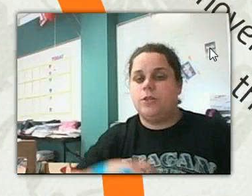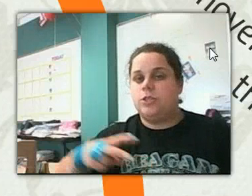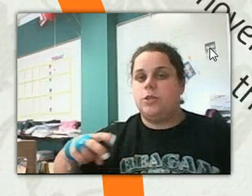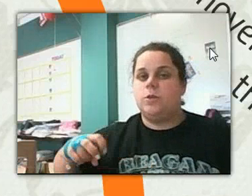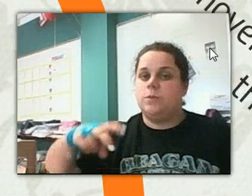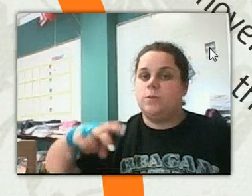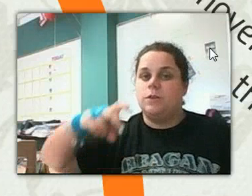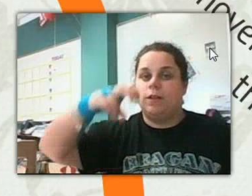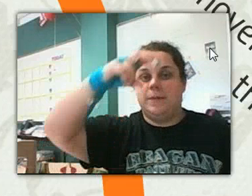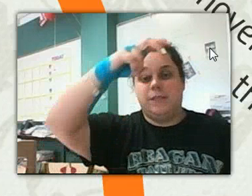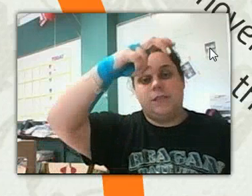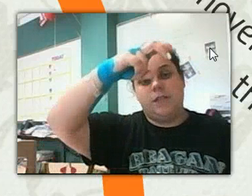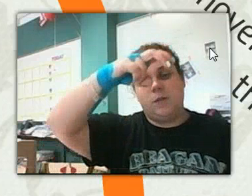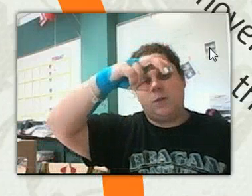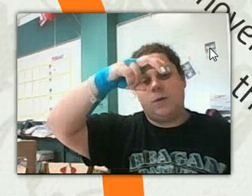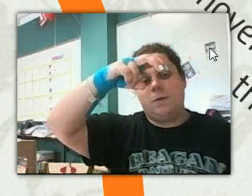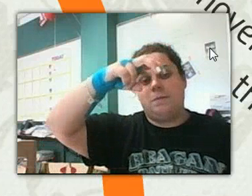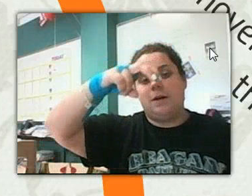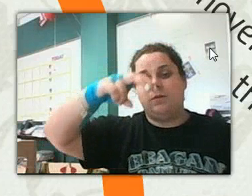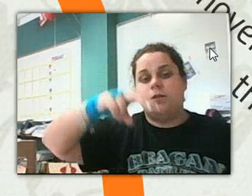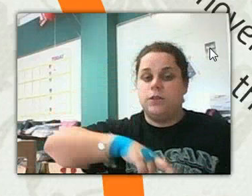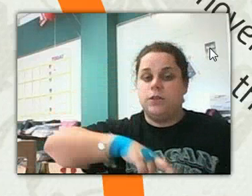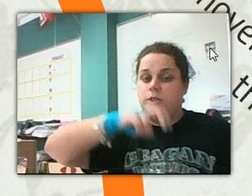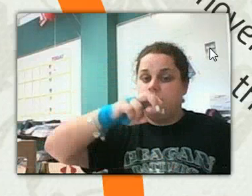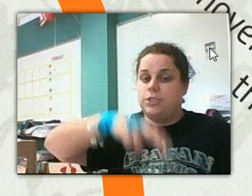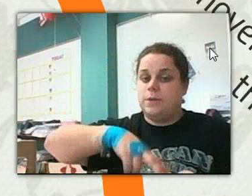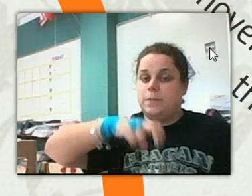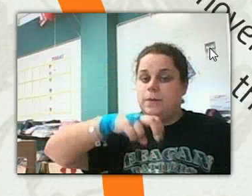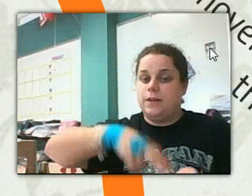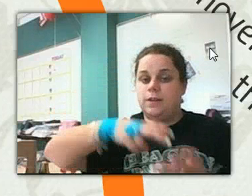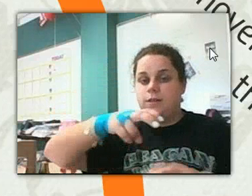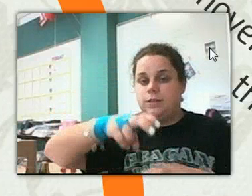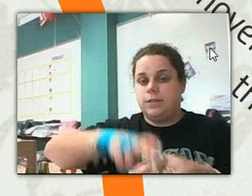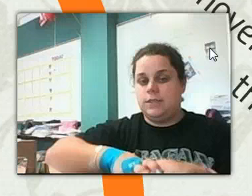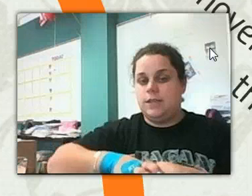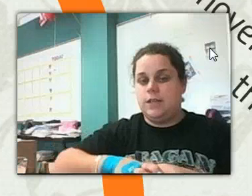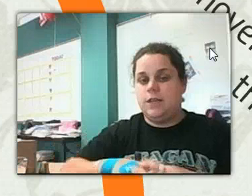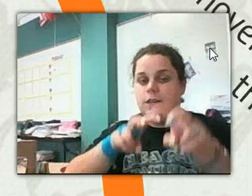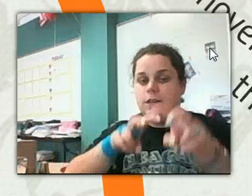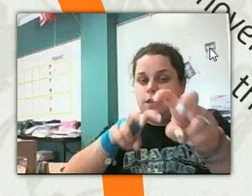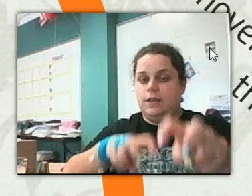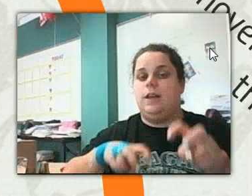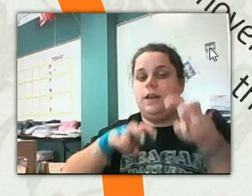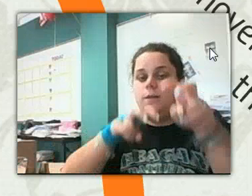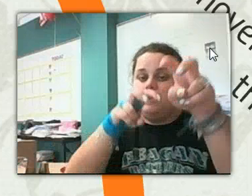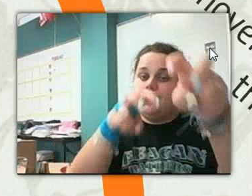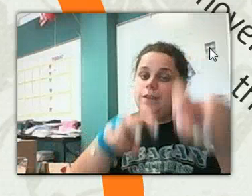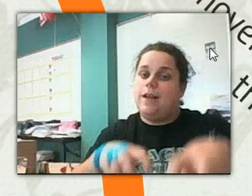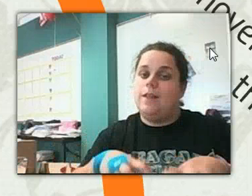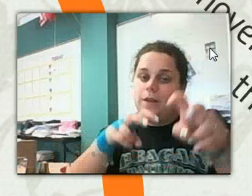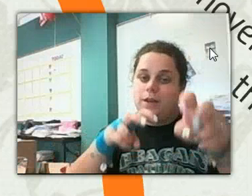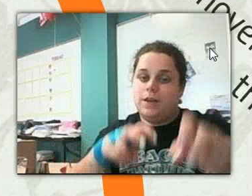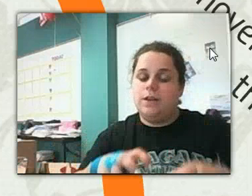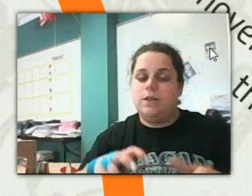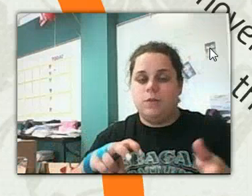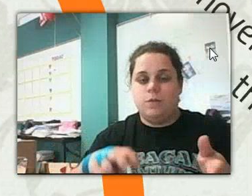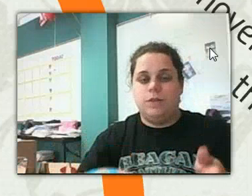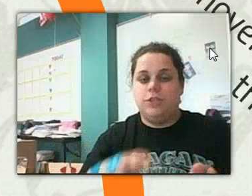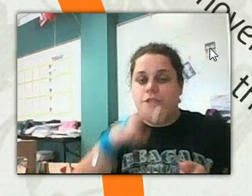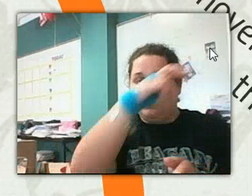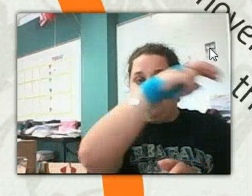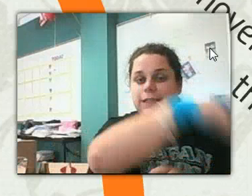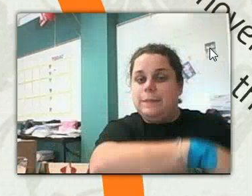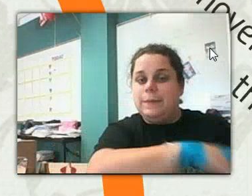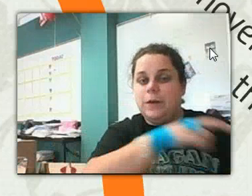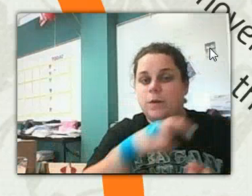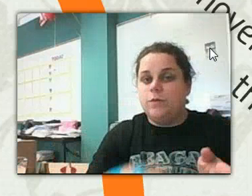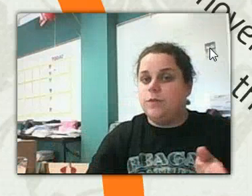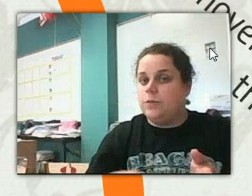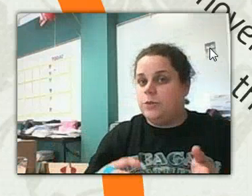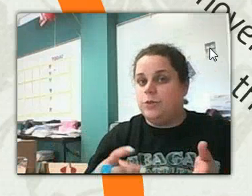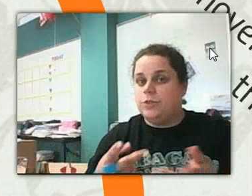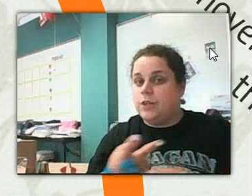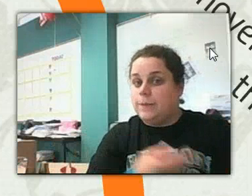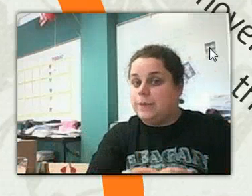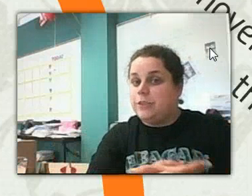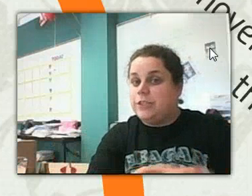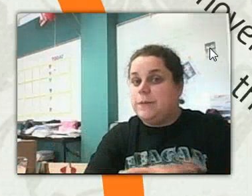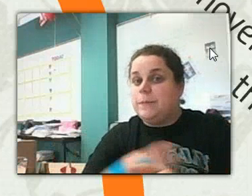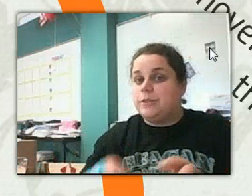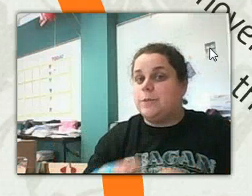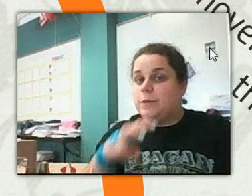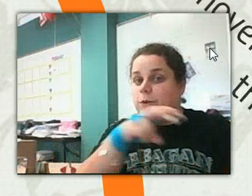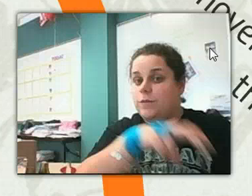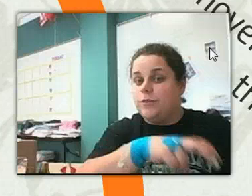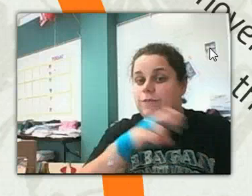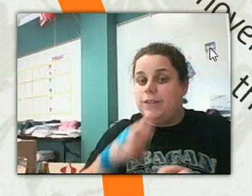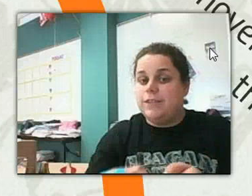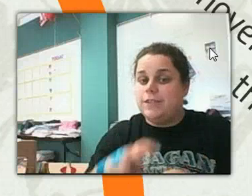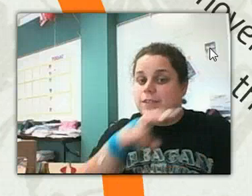It also could show someone climbing stairs or a mountain, jumping, sitting, an animal galloping, leaping over. We could talk about